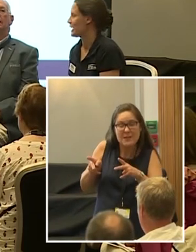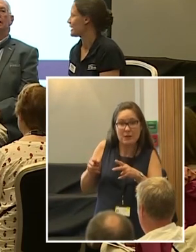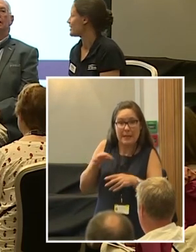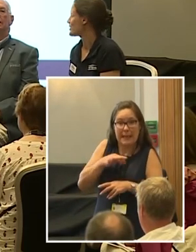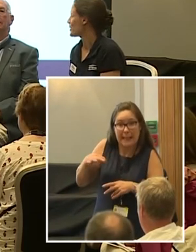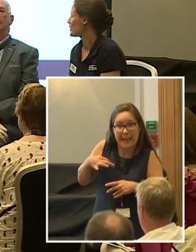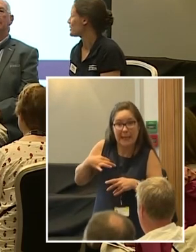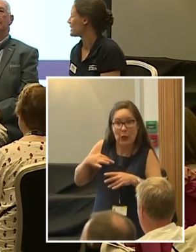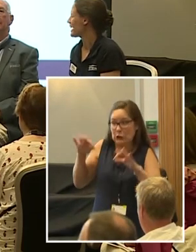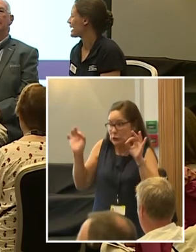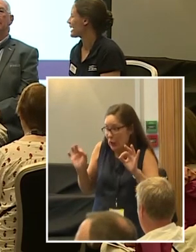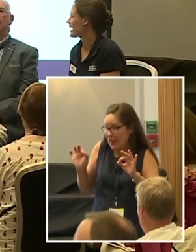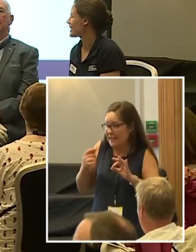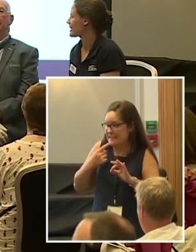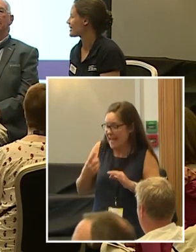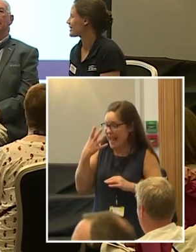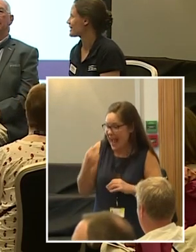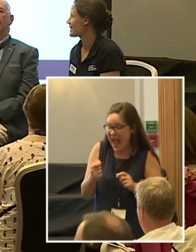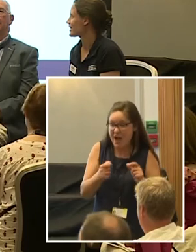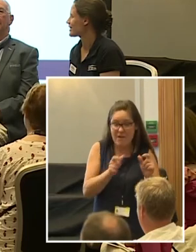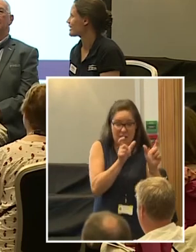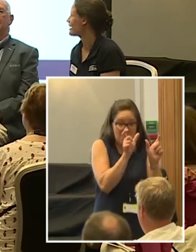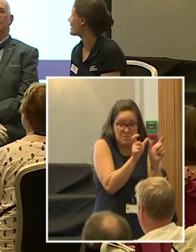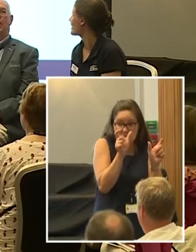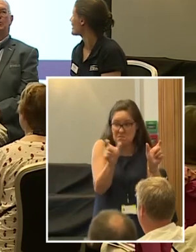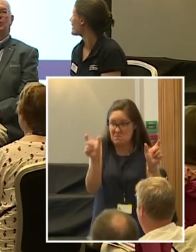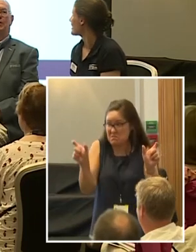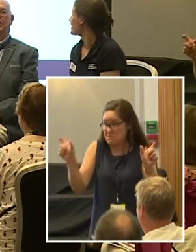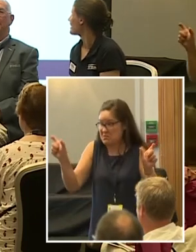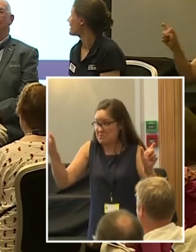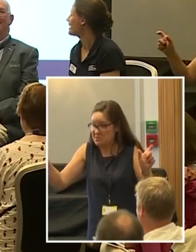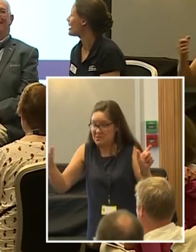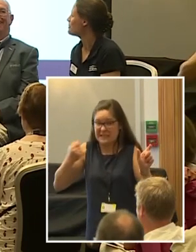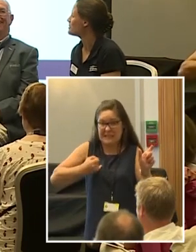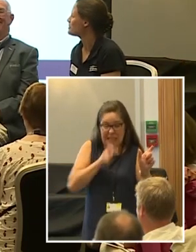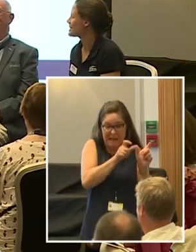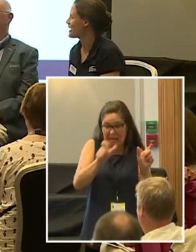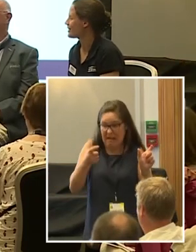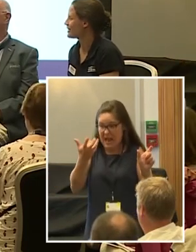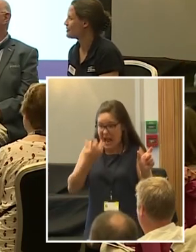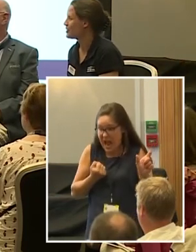So okay, I was just asking the professor, because he seems to be the one who I mean,